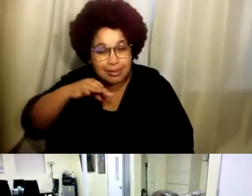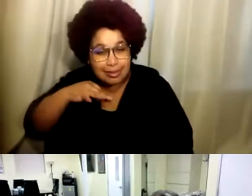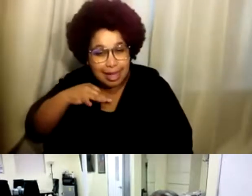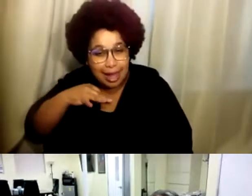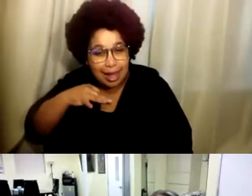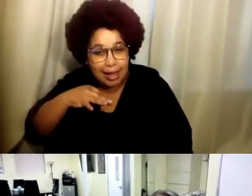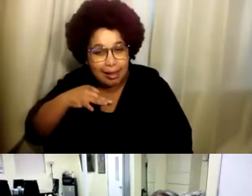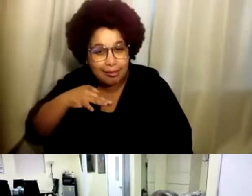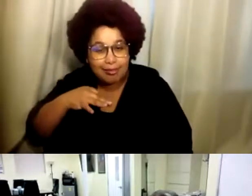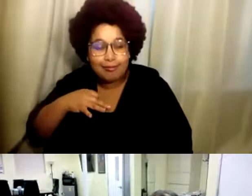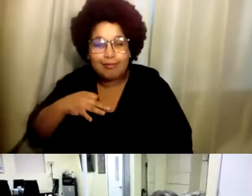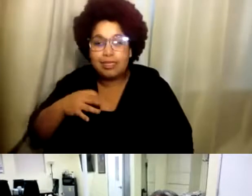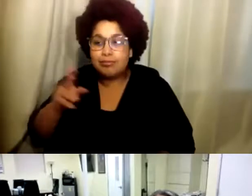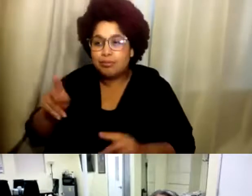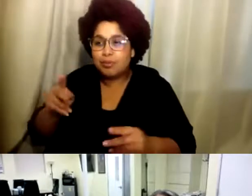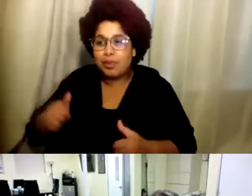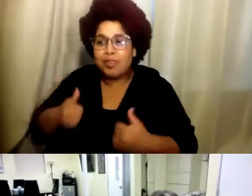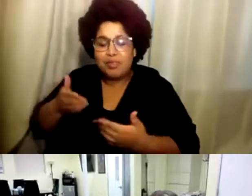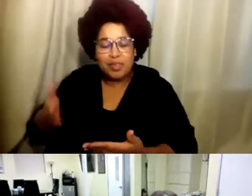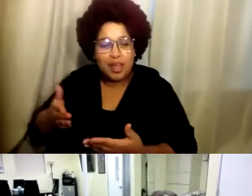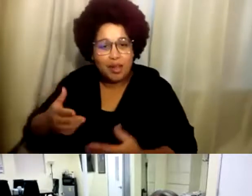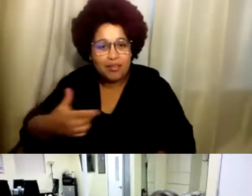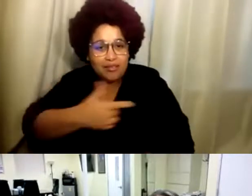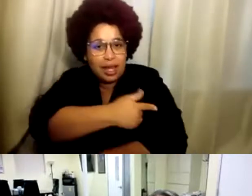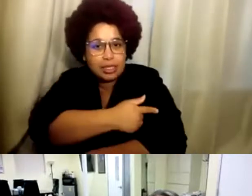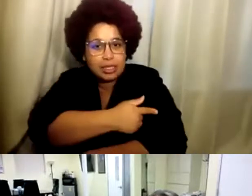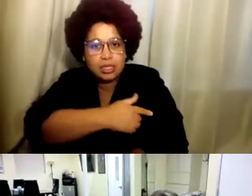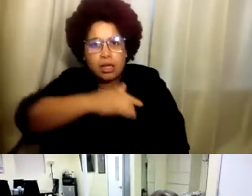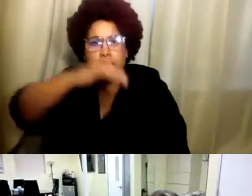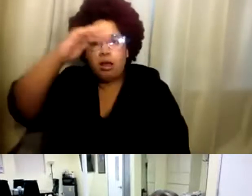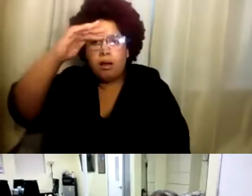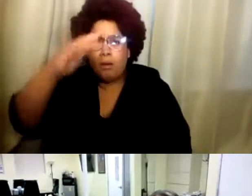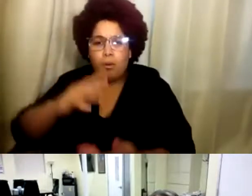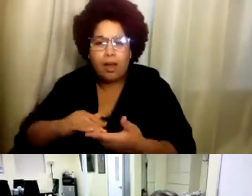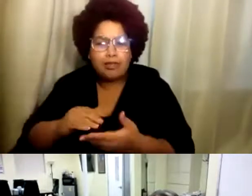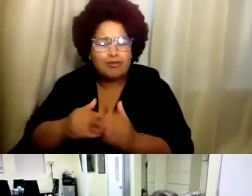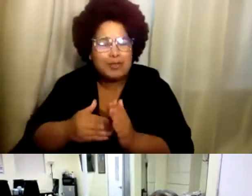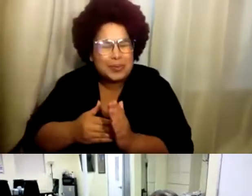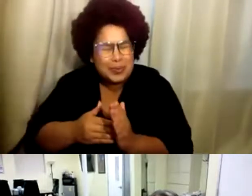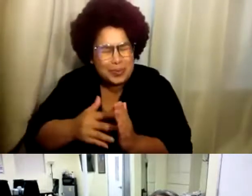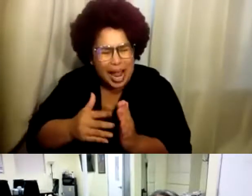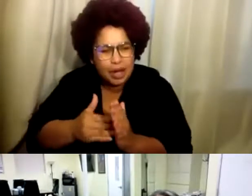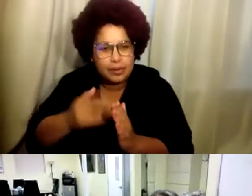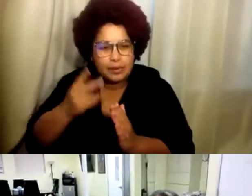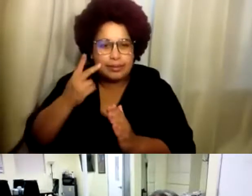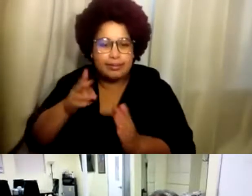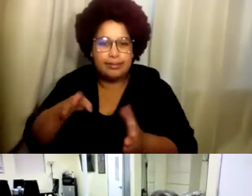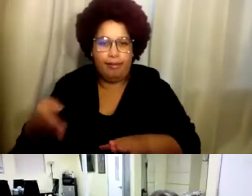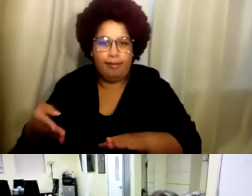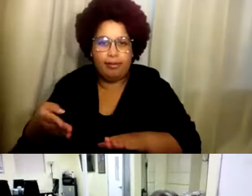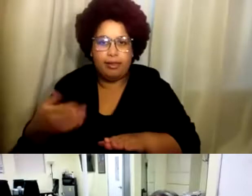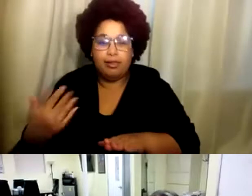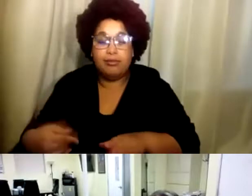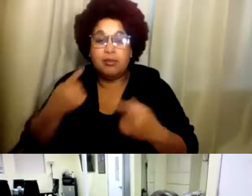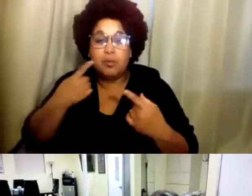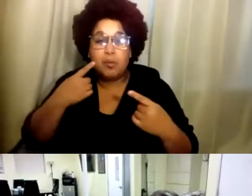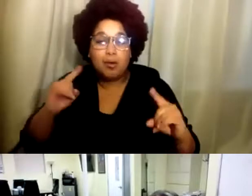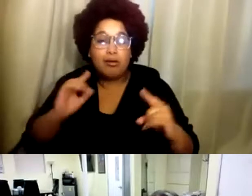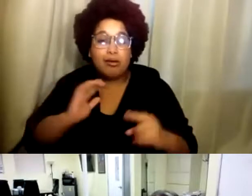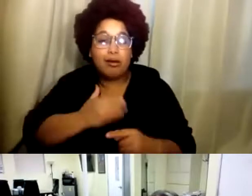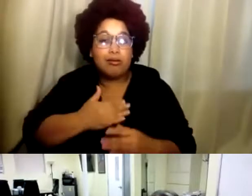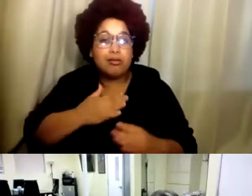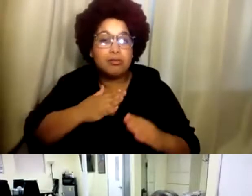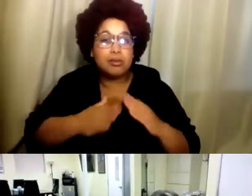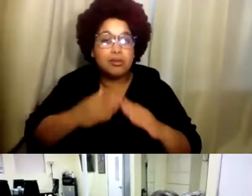see outbreaks and deaths in nursing homes. So these vaccines, they work. And as a community, we need